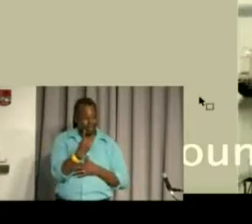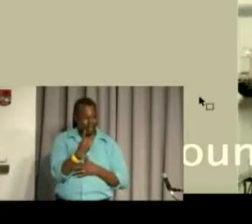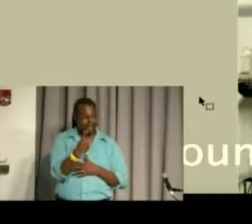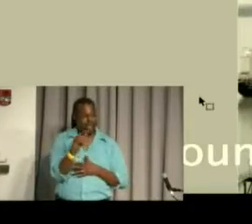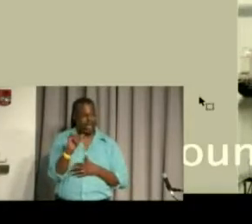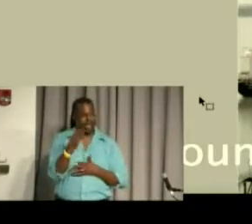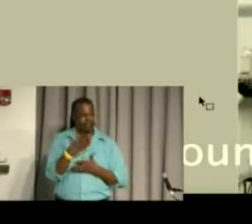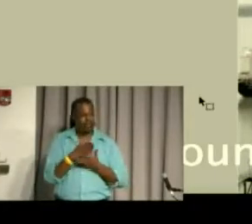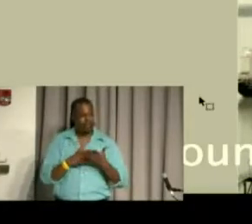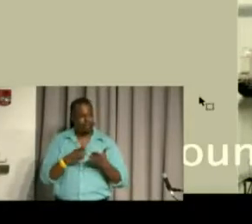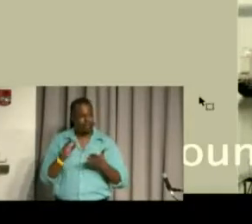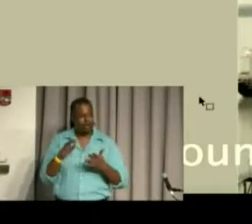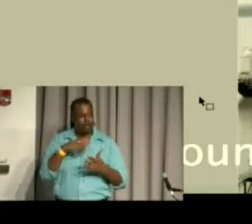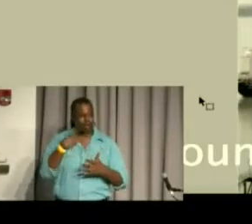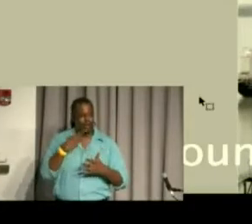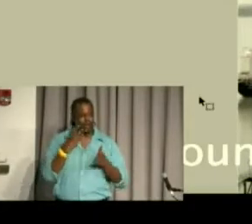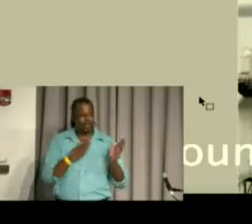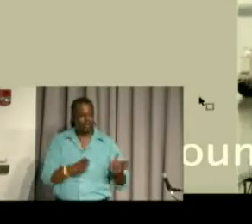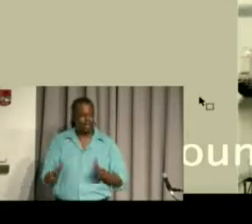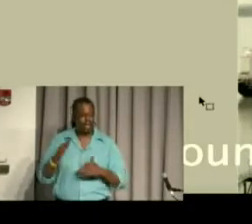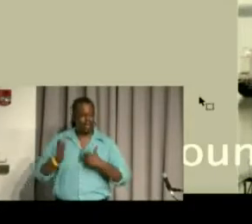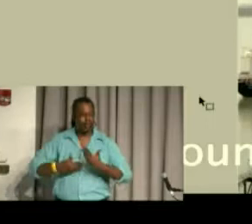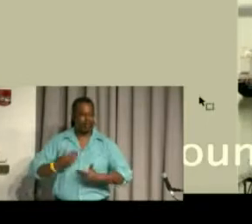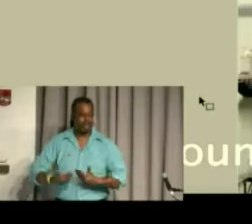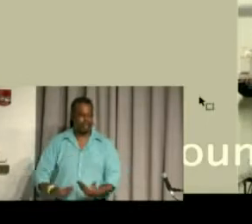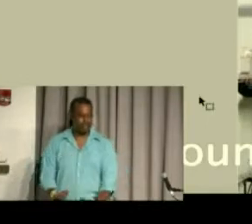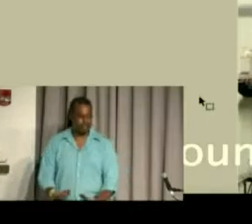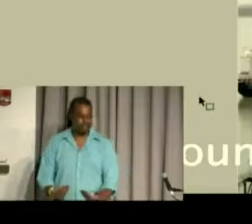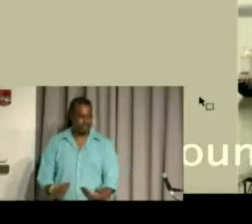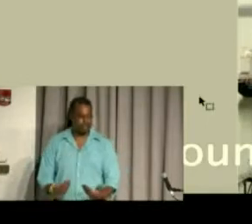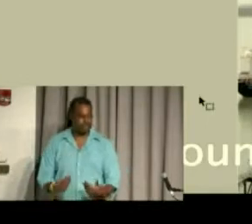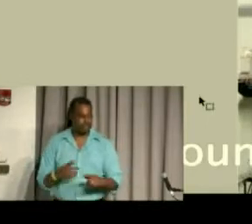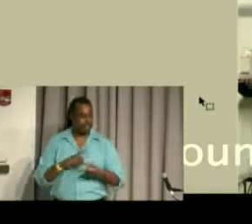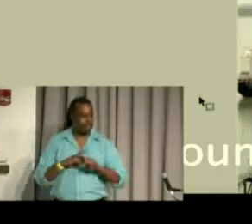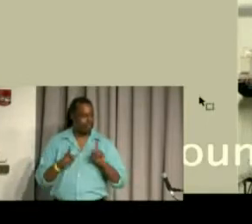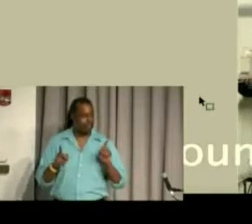a public planning process, but it was not